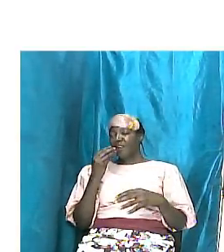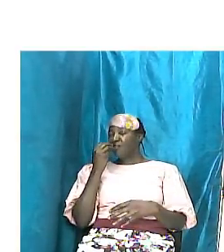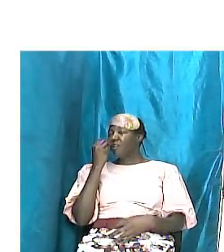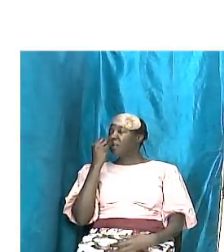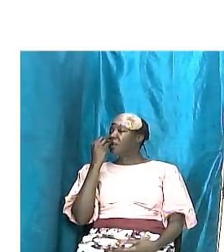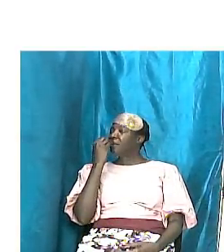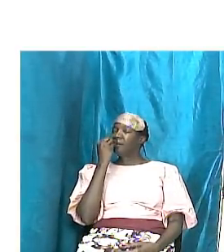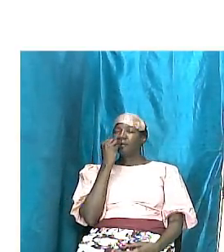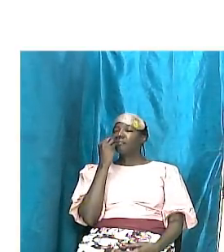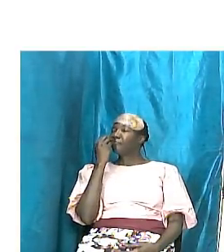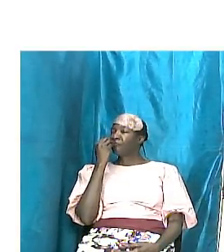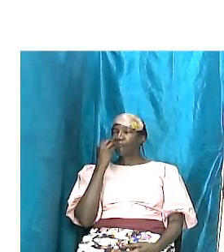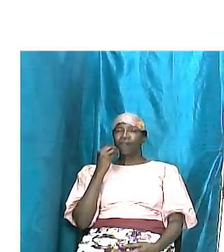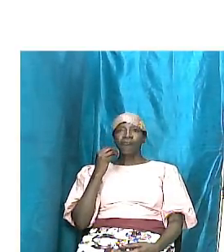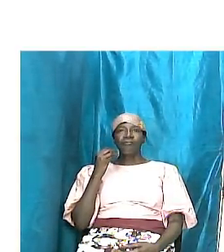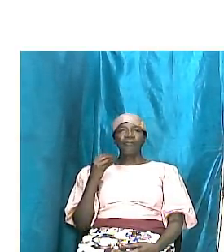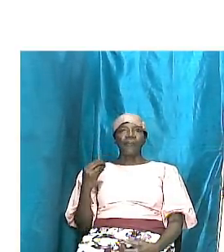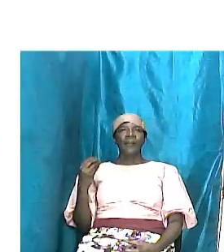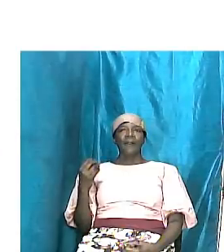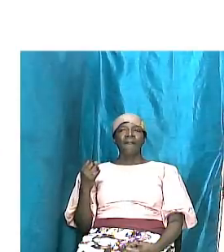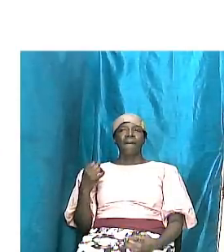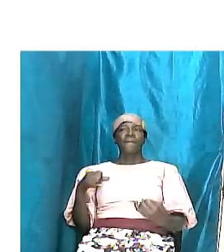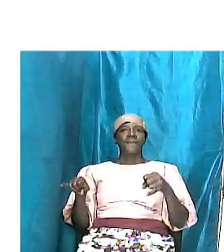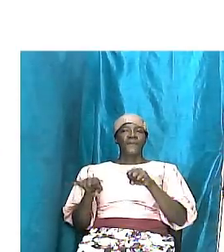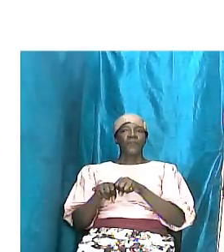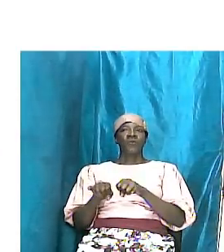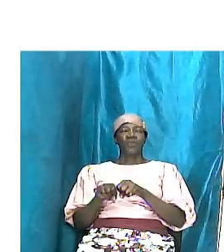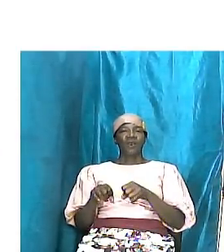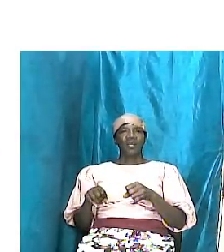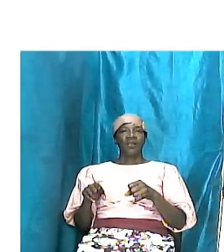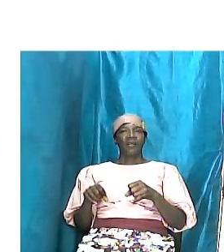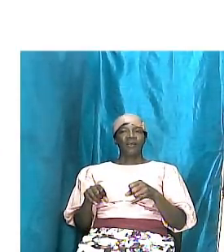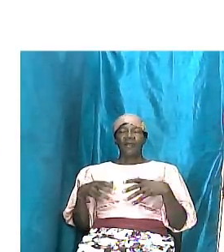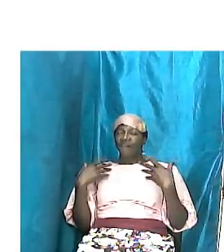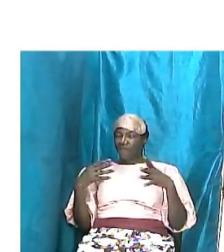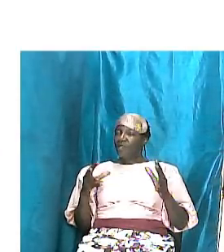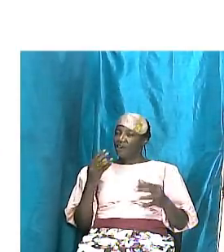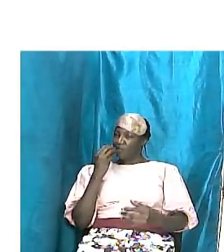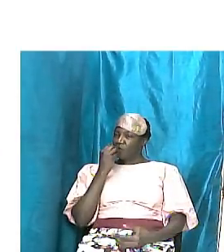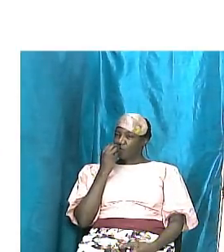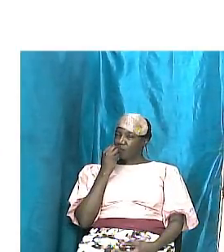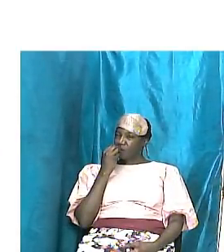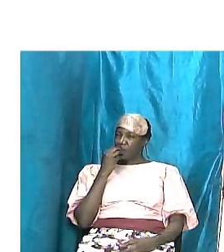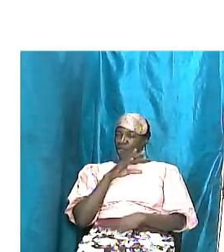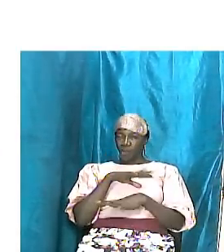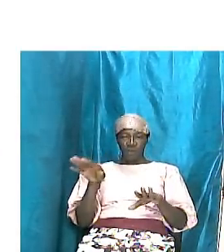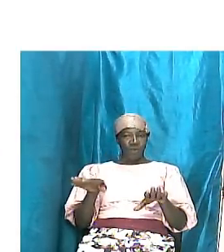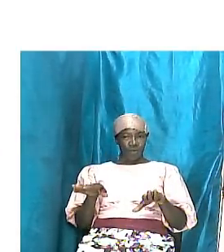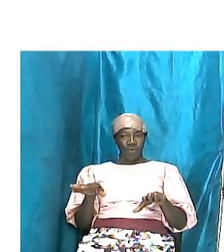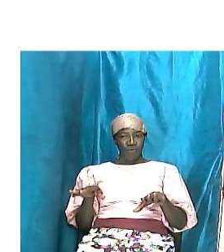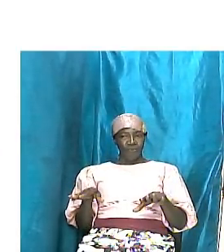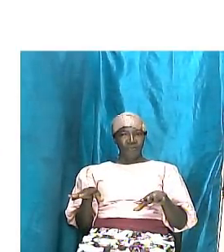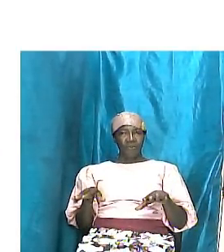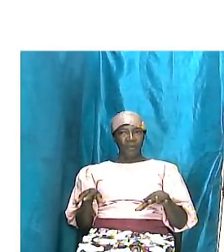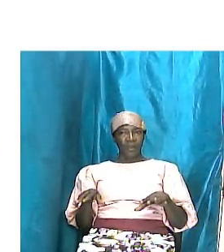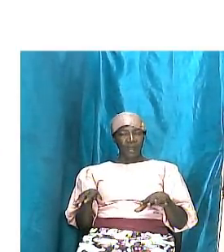important that we understand that having finished supper, it was now evening time, so